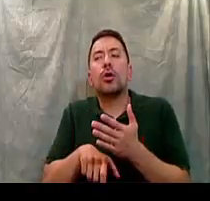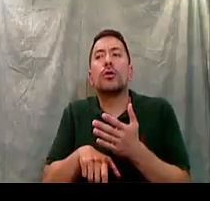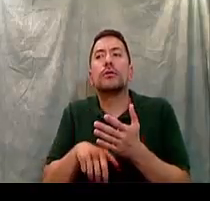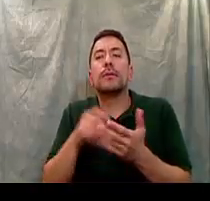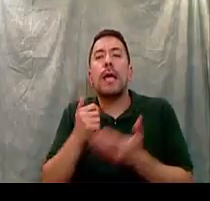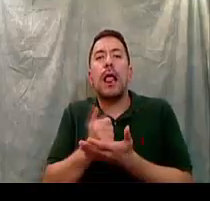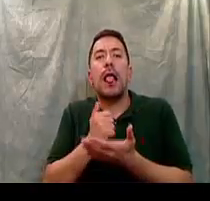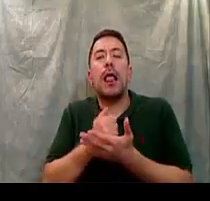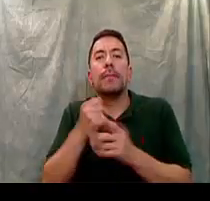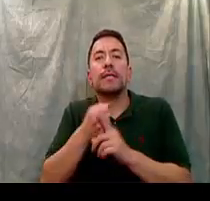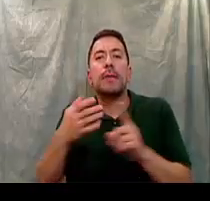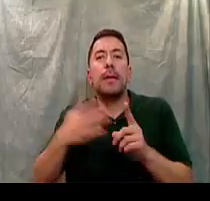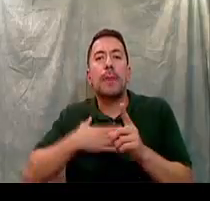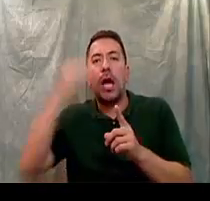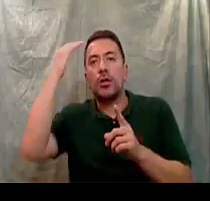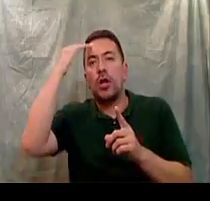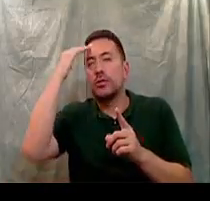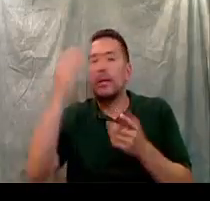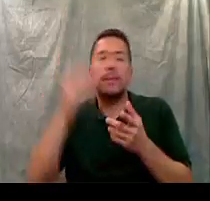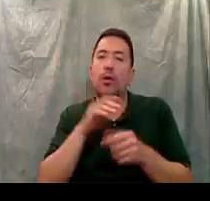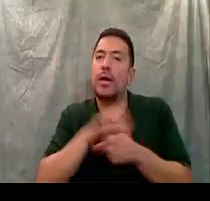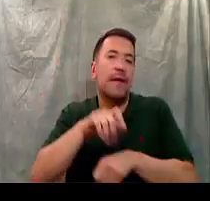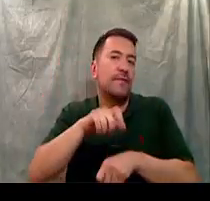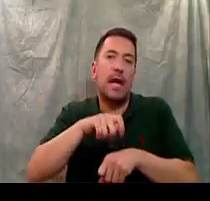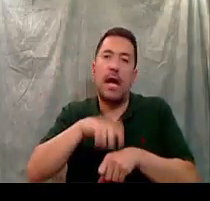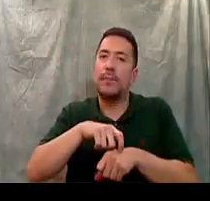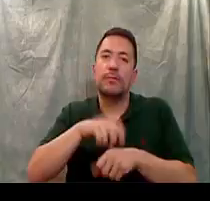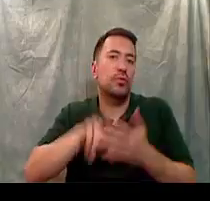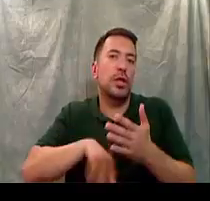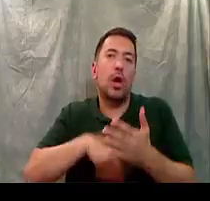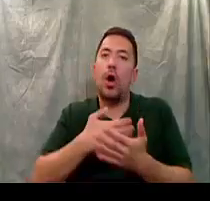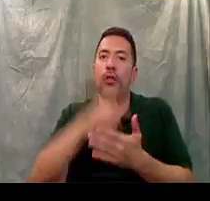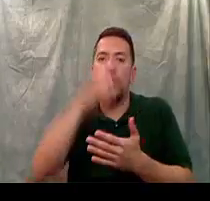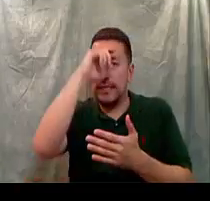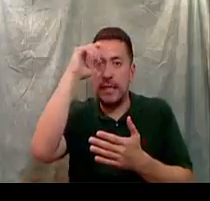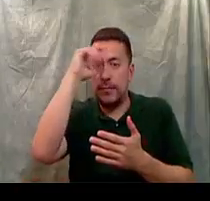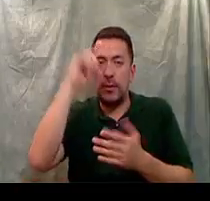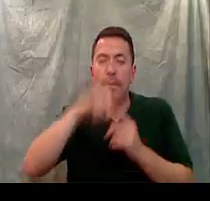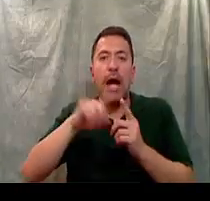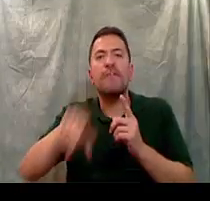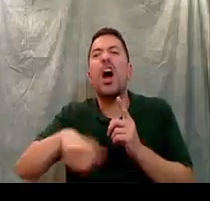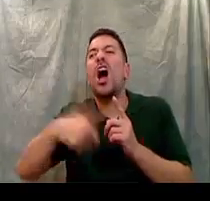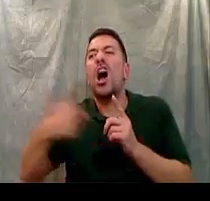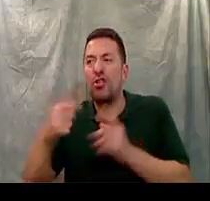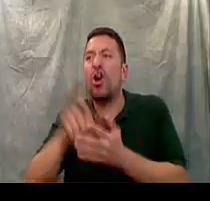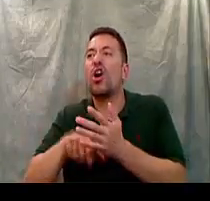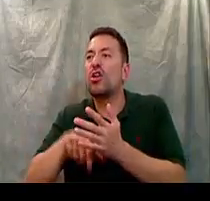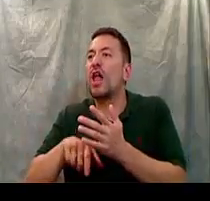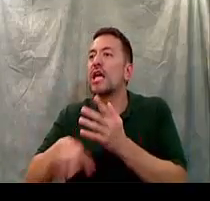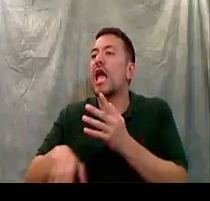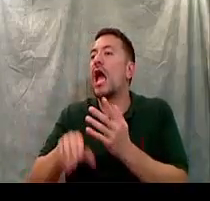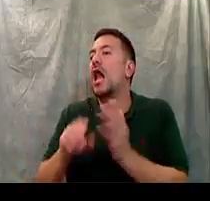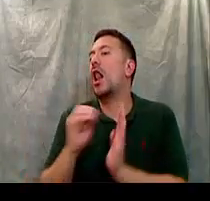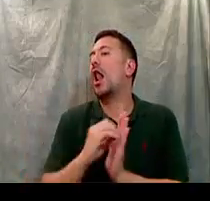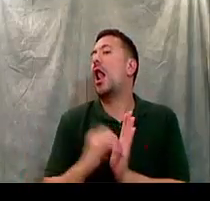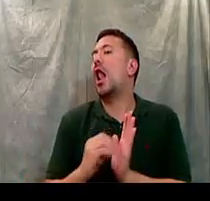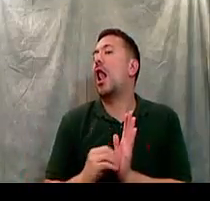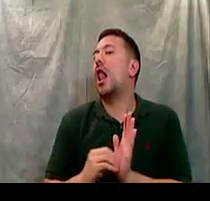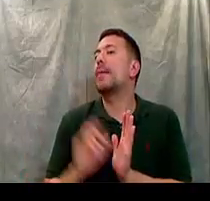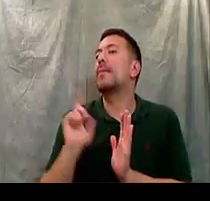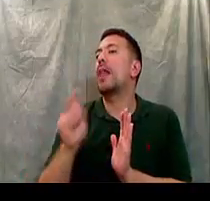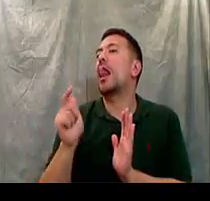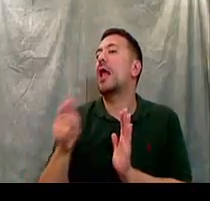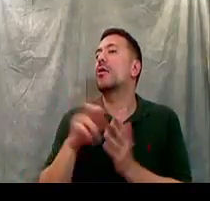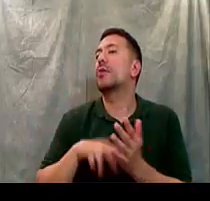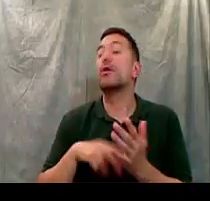time to read this summer. So I just kind of want to plant that seed as well as we move ahead. Another thing, because right now you're just doing 5